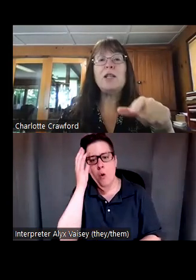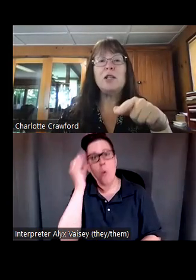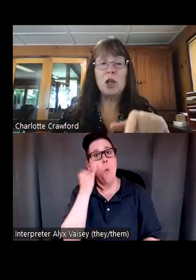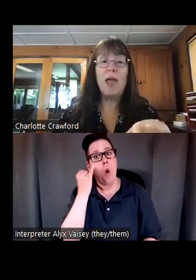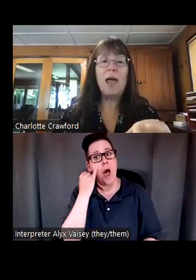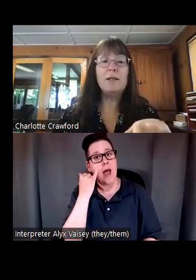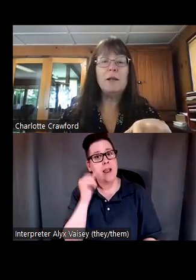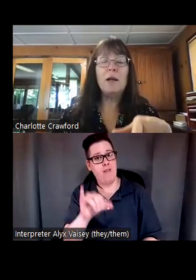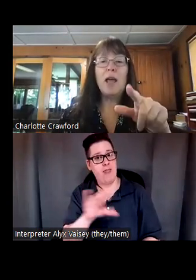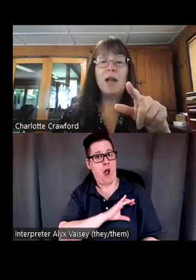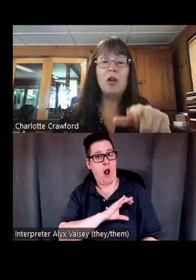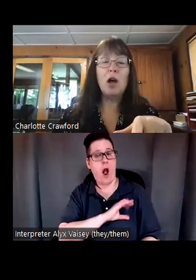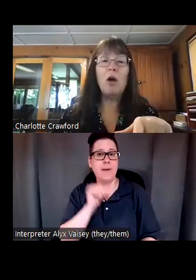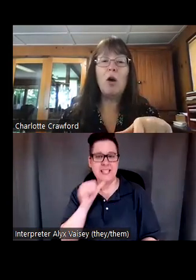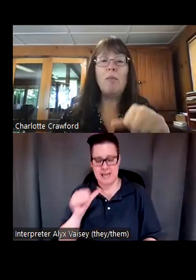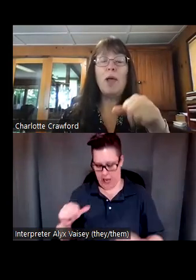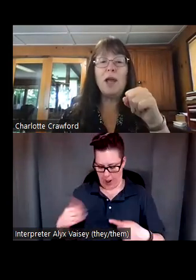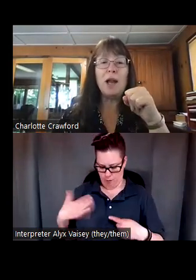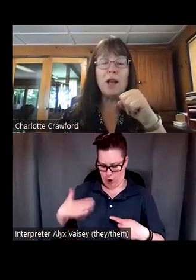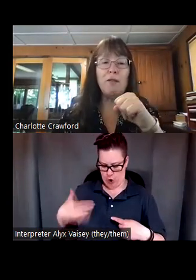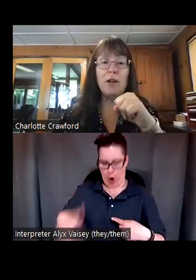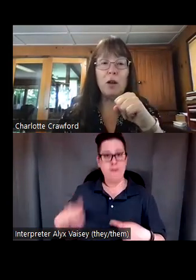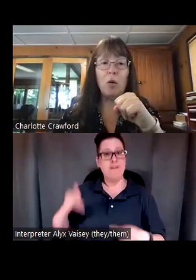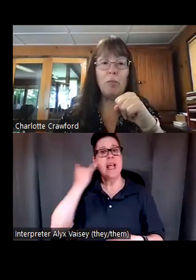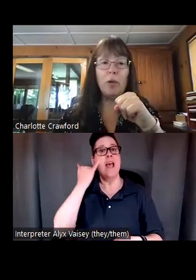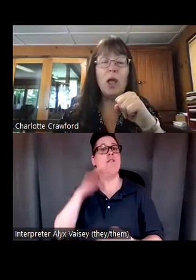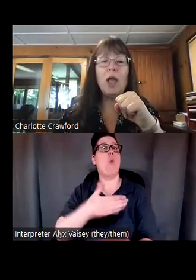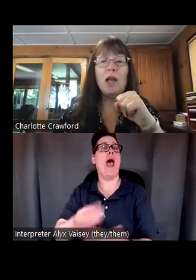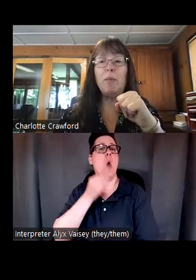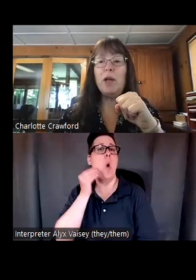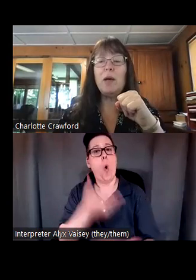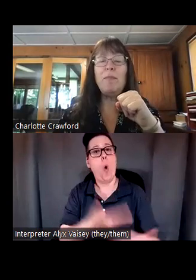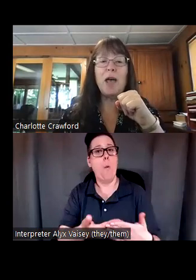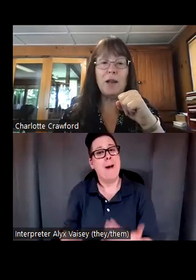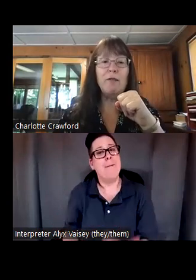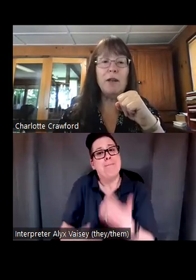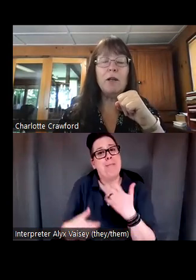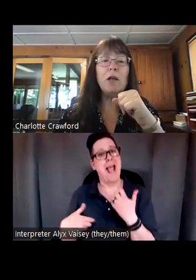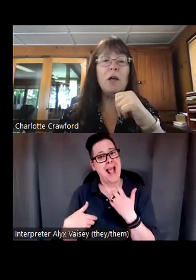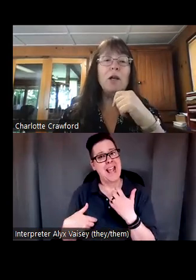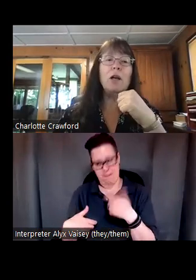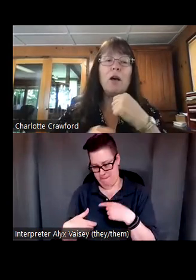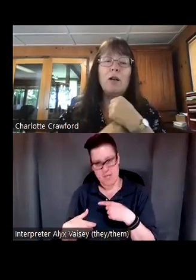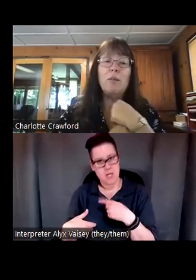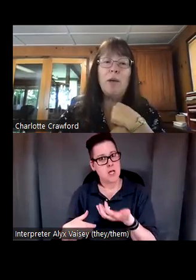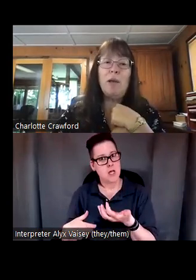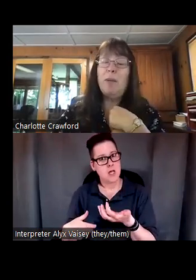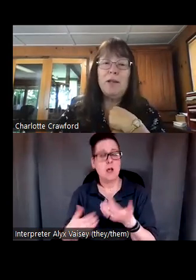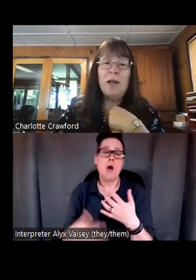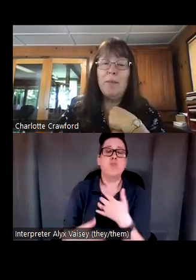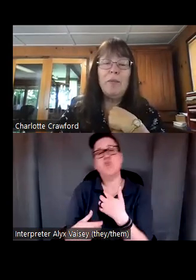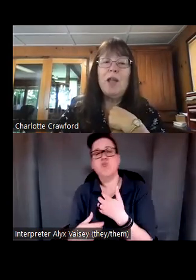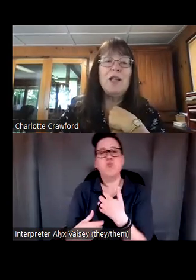not done that and he'd gone home and he had an infant at home and he picked up that infant, cuddled the baby